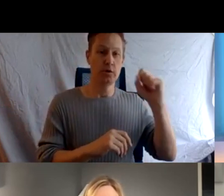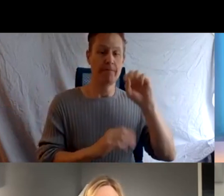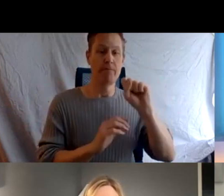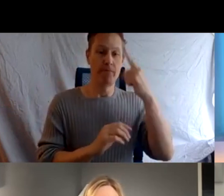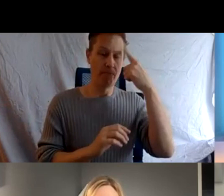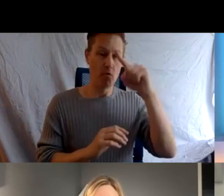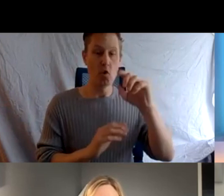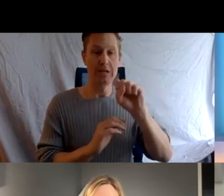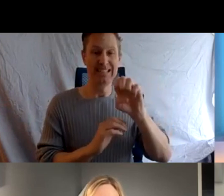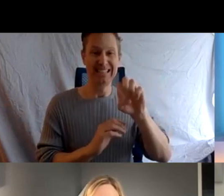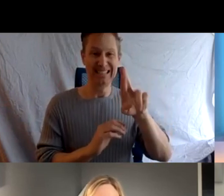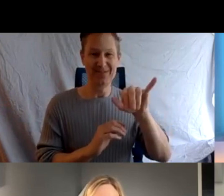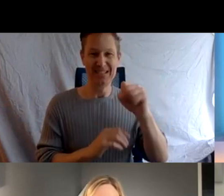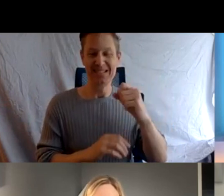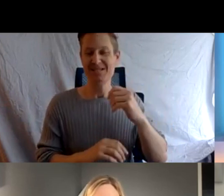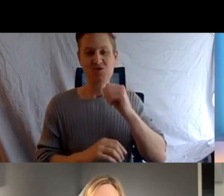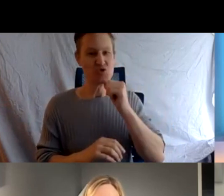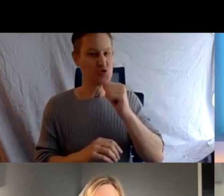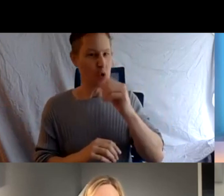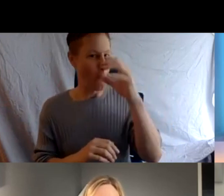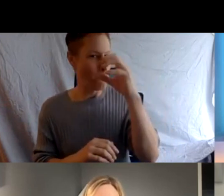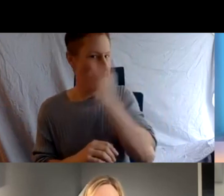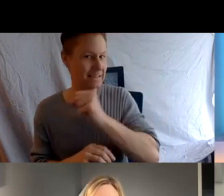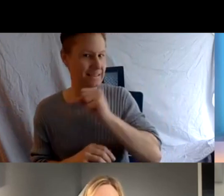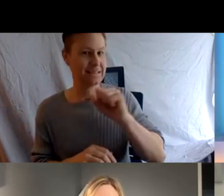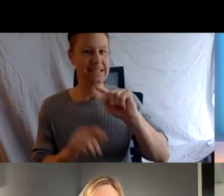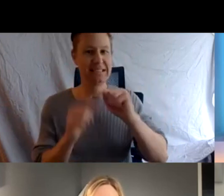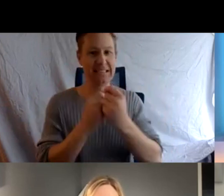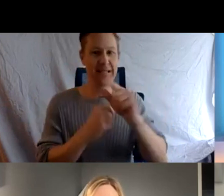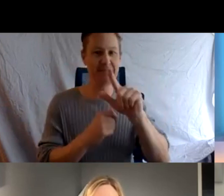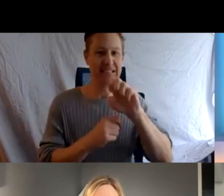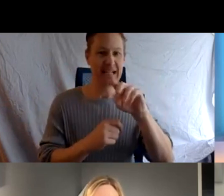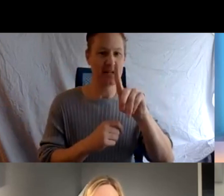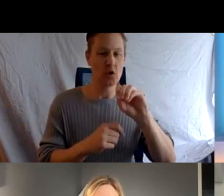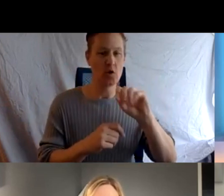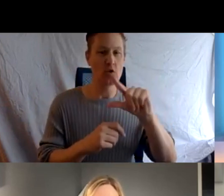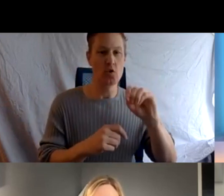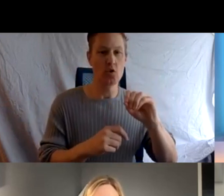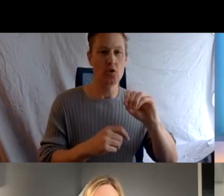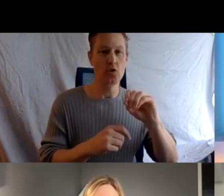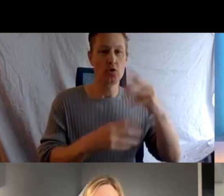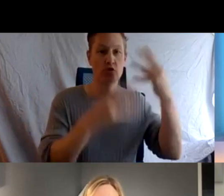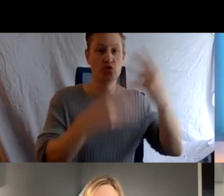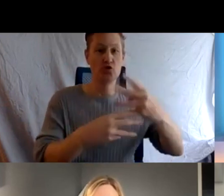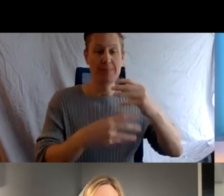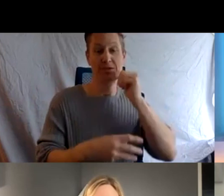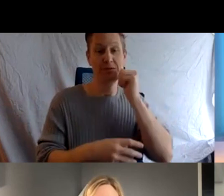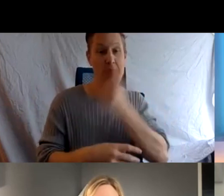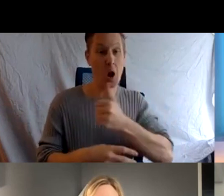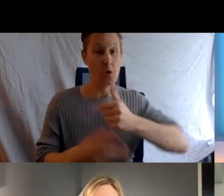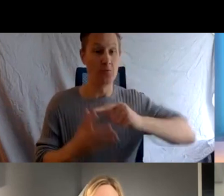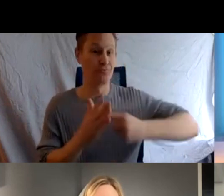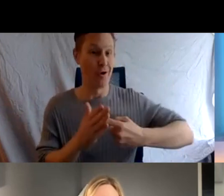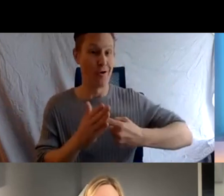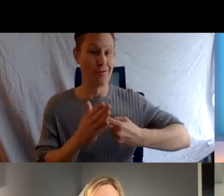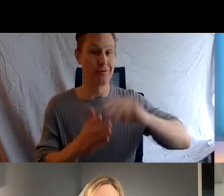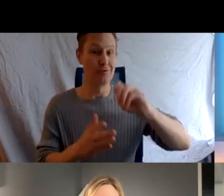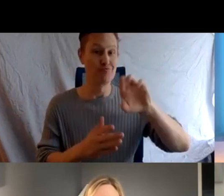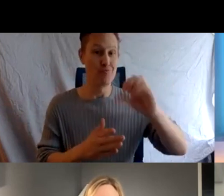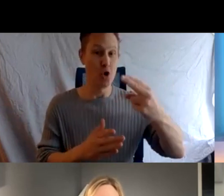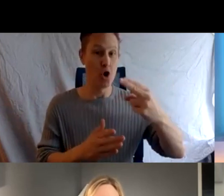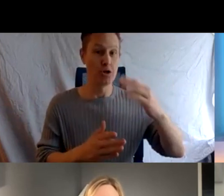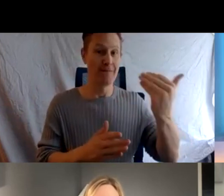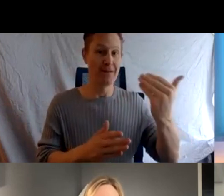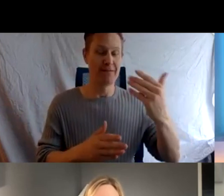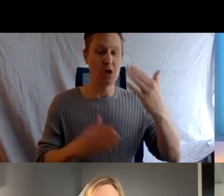miss Team Zenko Go, streaming on Netflix starting March 15th, which is tomorrow. And I hope you have a